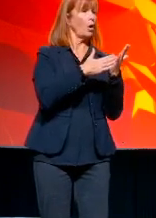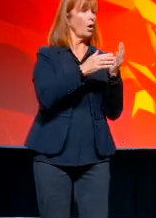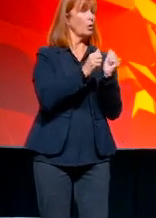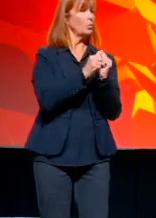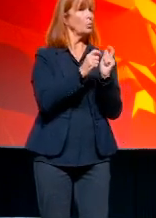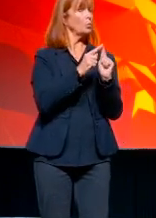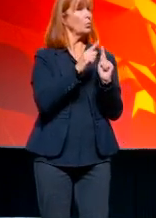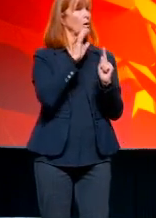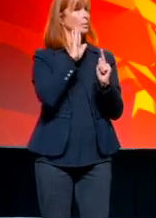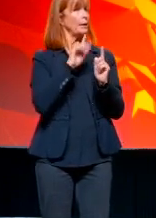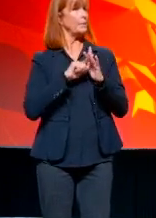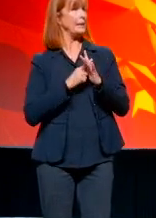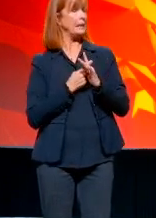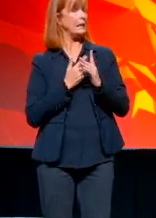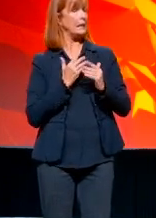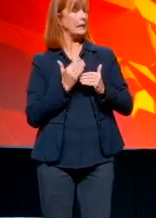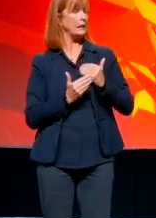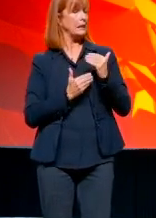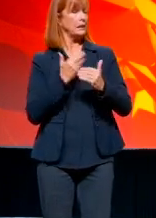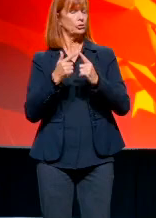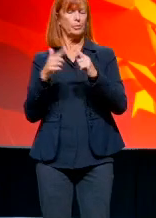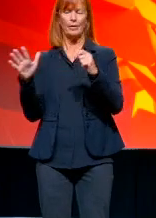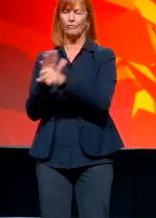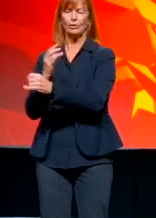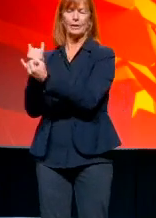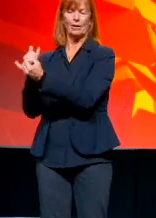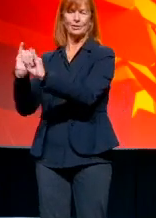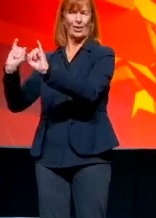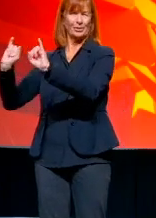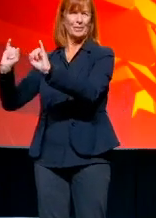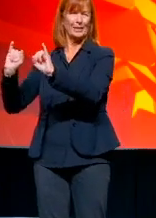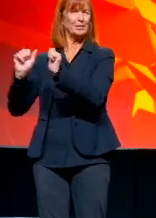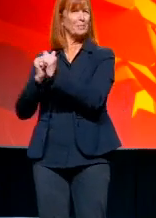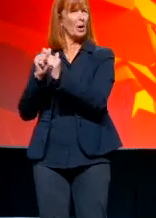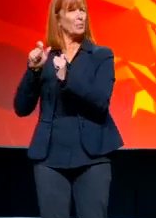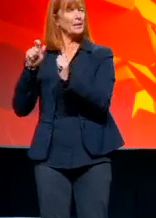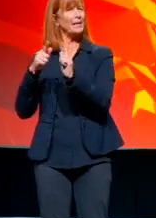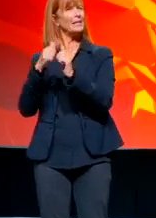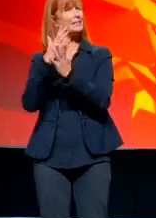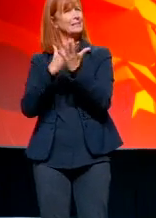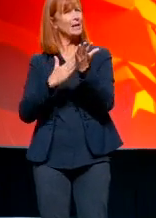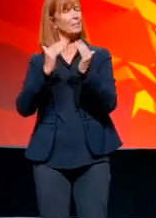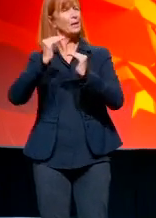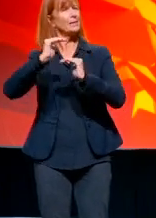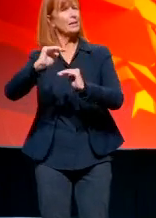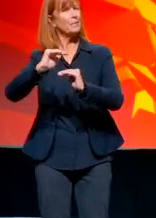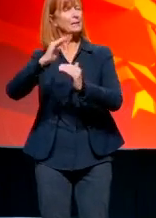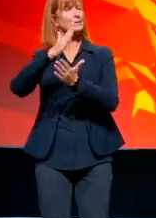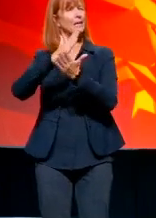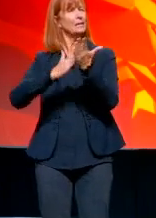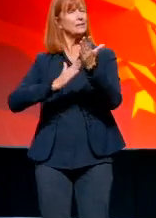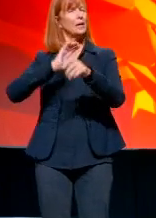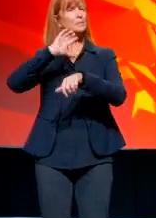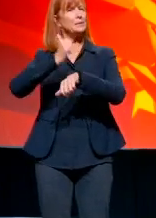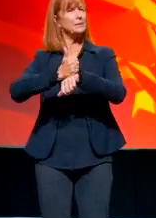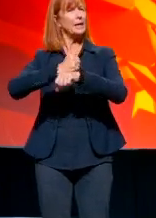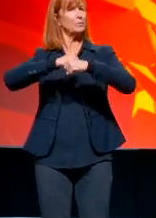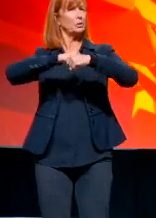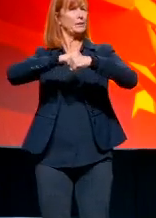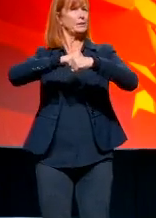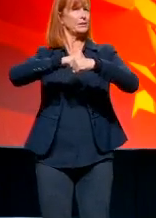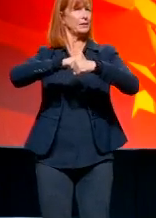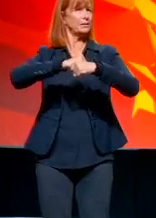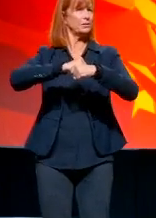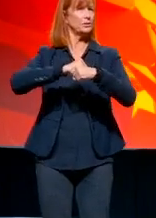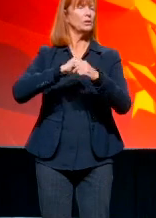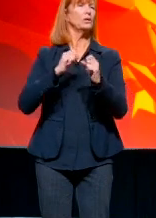autonomous solutions, right? So for that, we need guardrails, we need a human-robot partnership in order to achieve that kind of a trustworthy